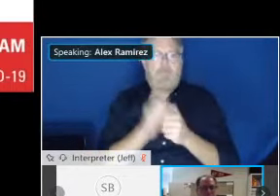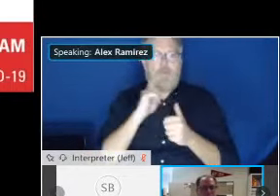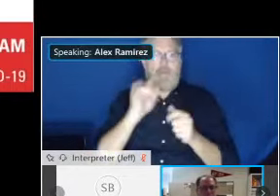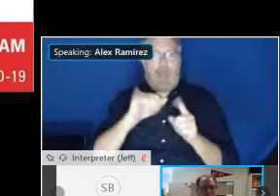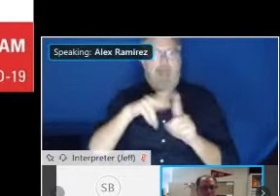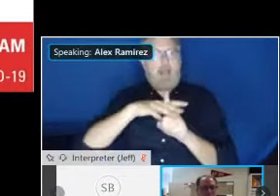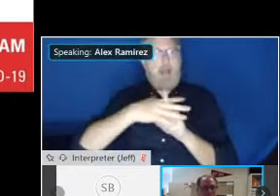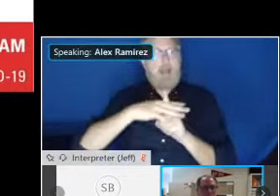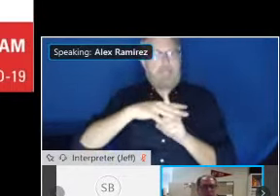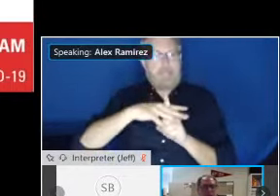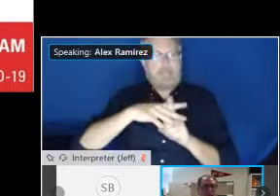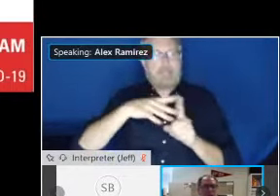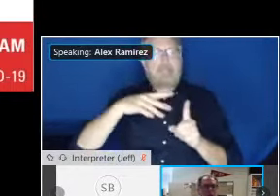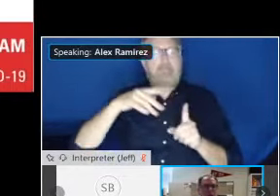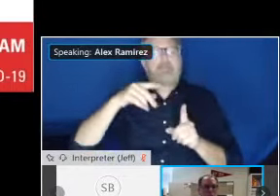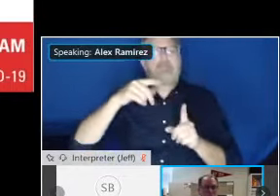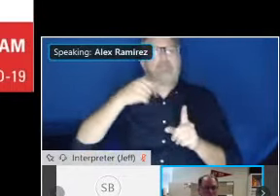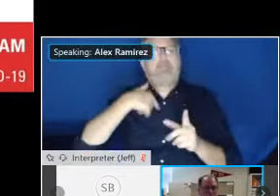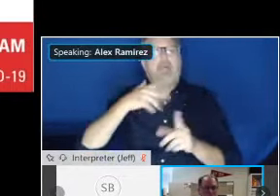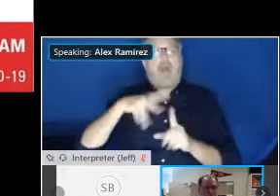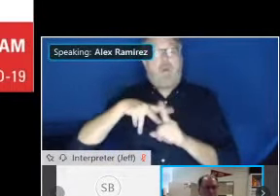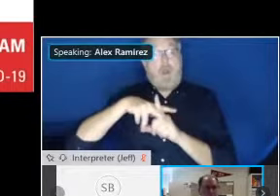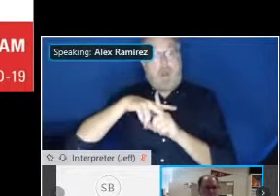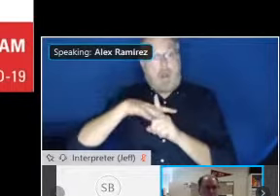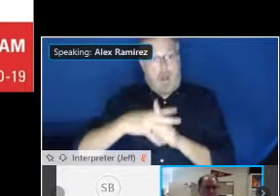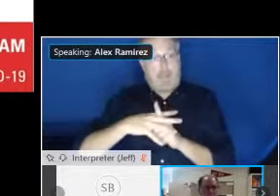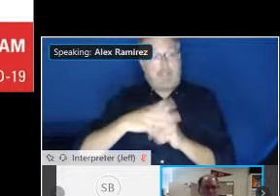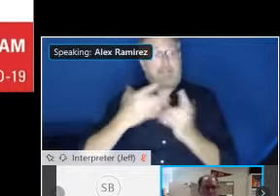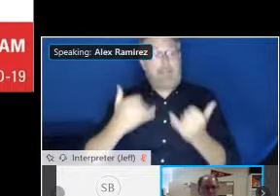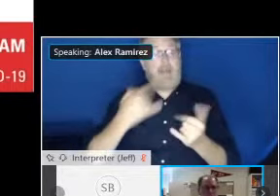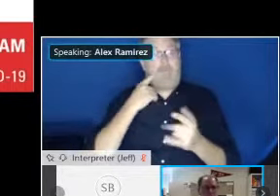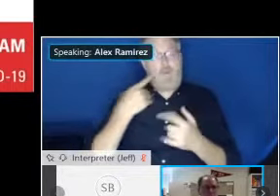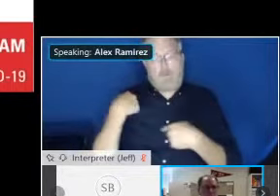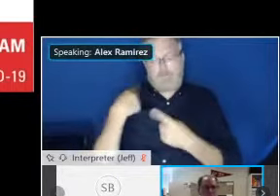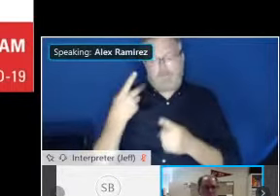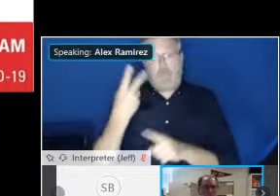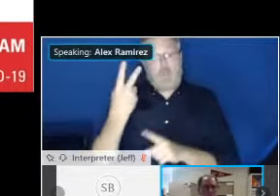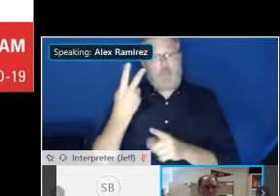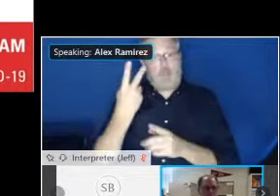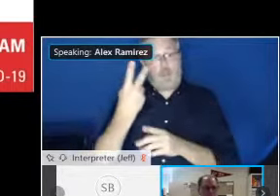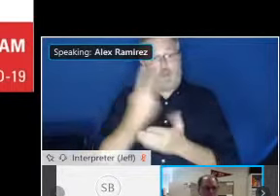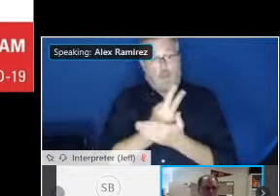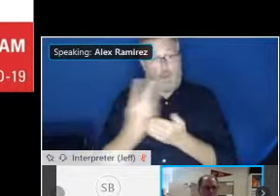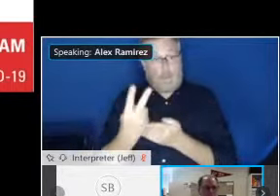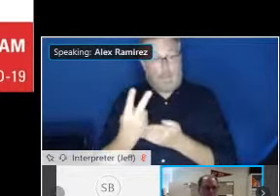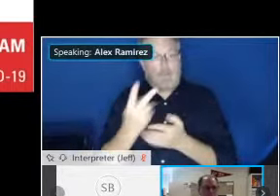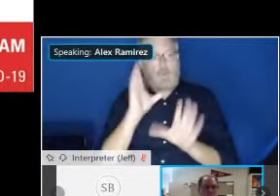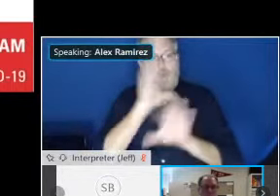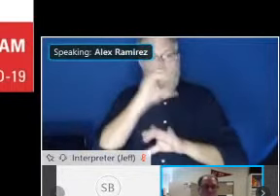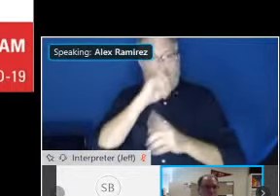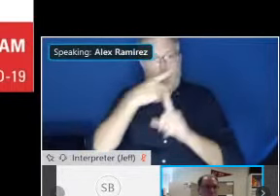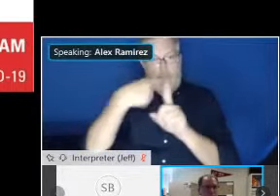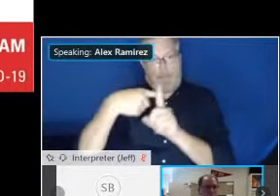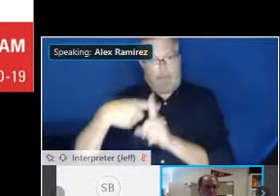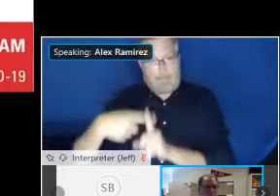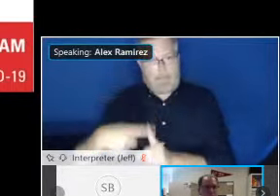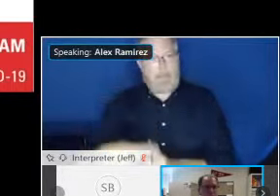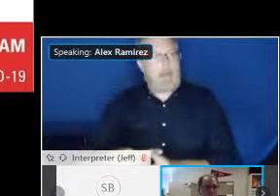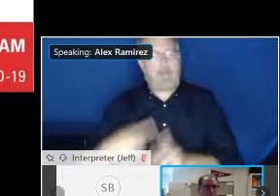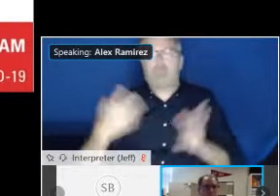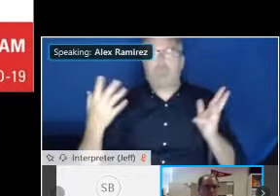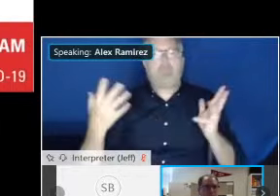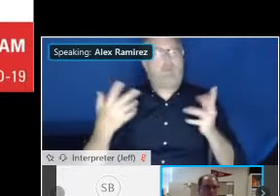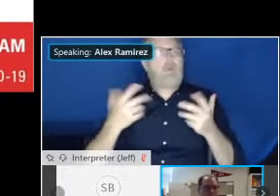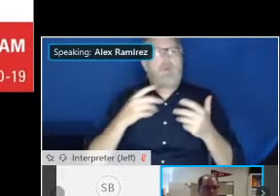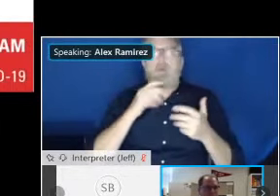Okay, that context is our goal currently for the past 2 weeks was to find positive. Our goal was not to